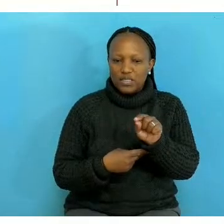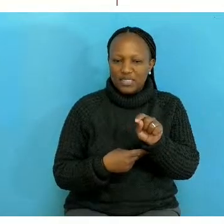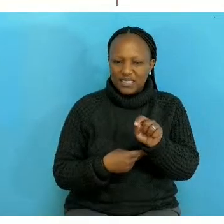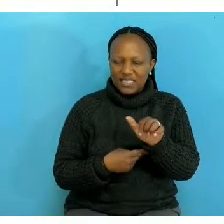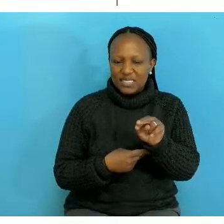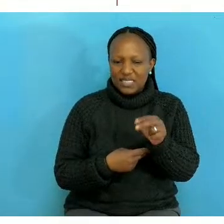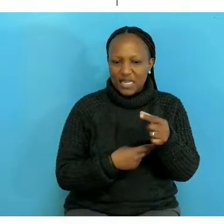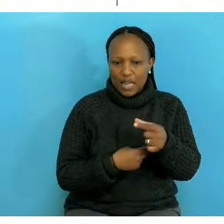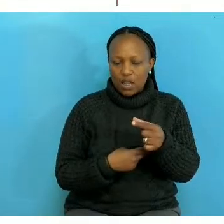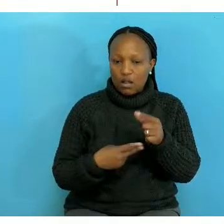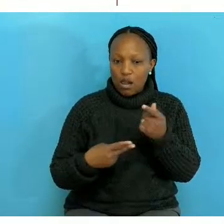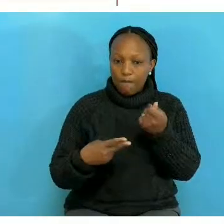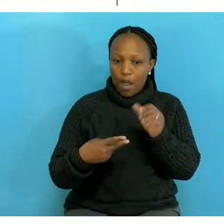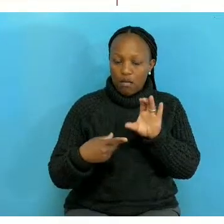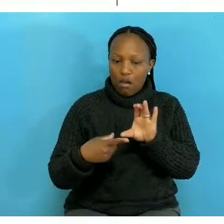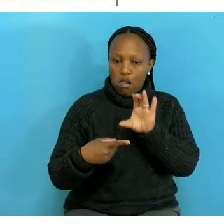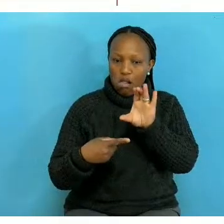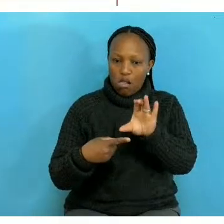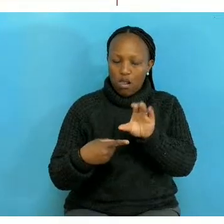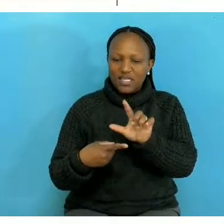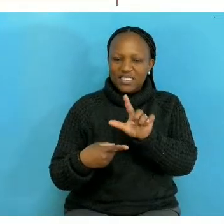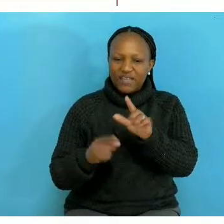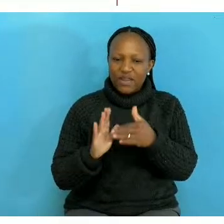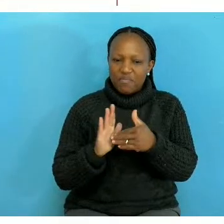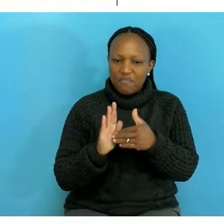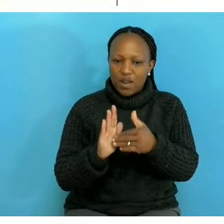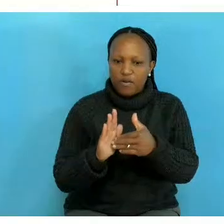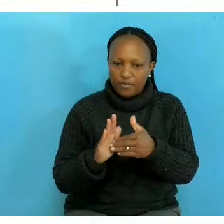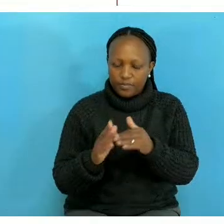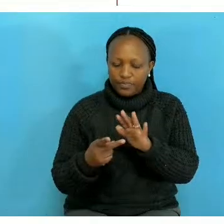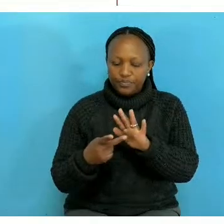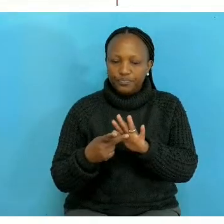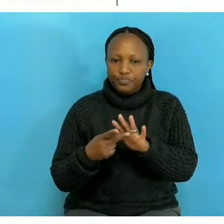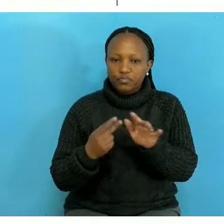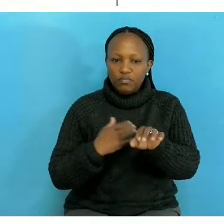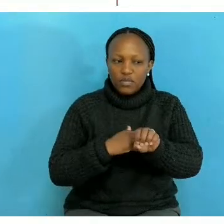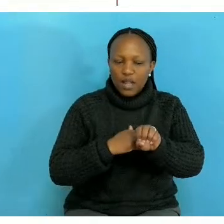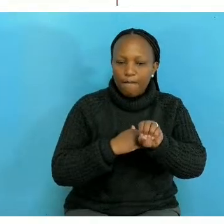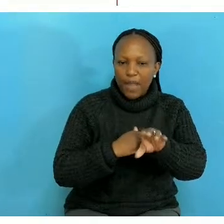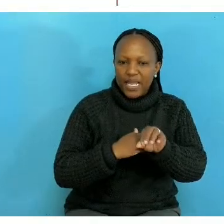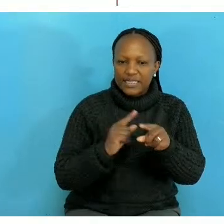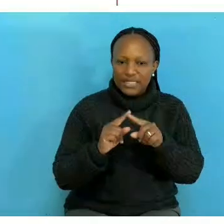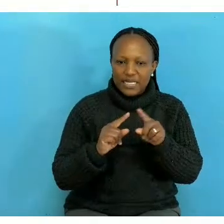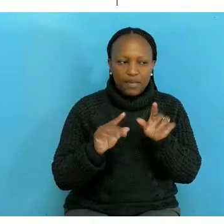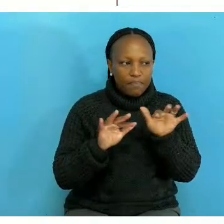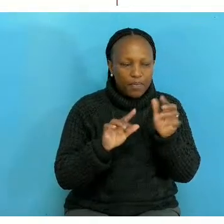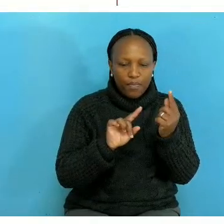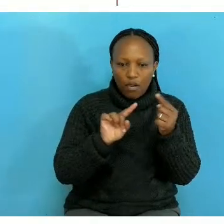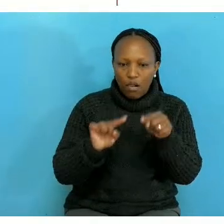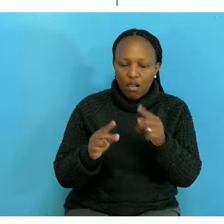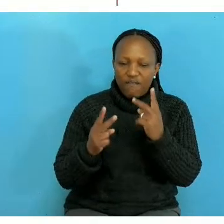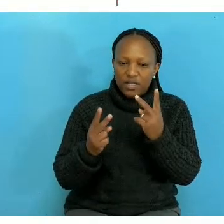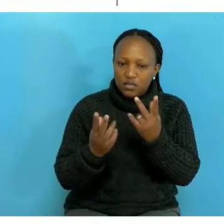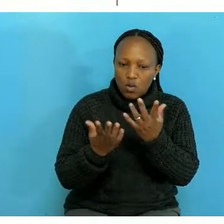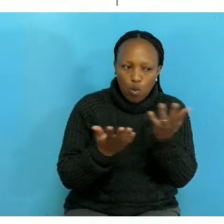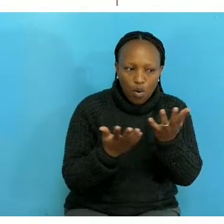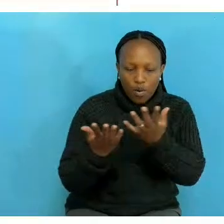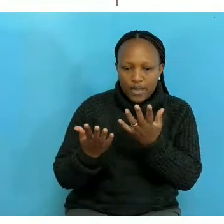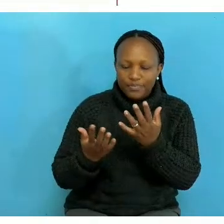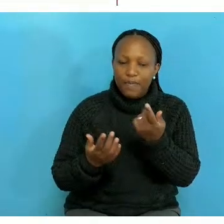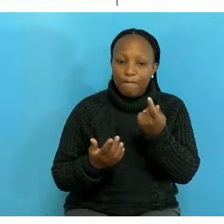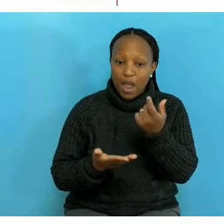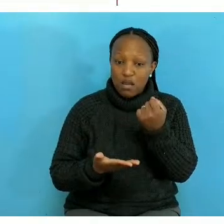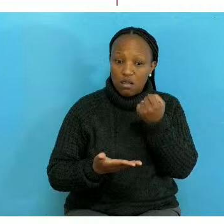allocated 7 million. Destination marketing and promotion has been allocated 2.7 million.